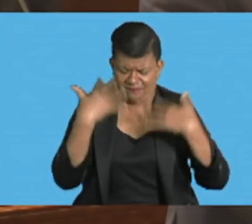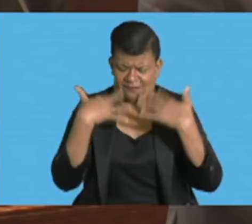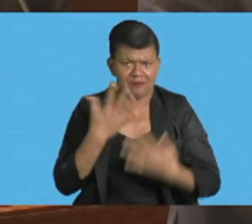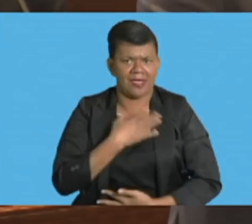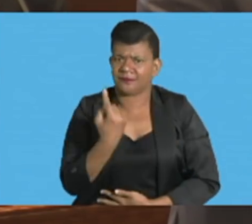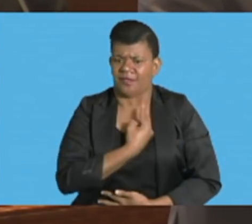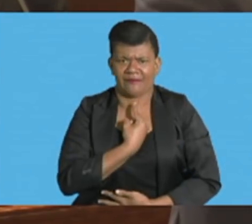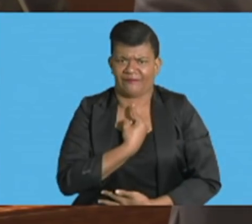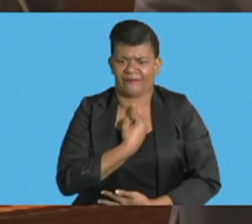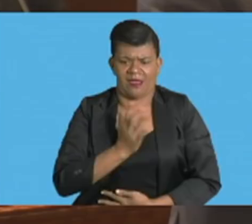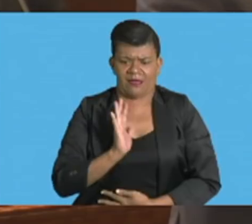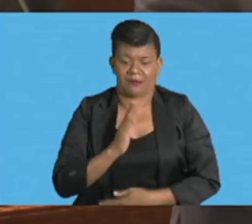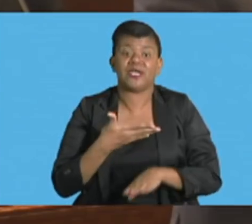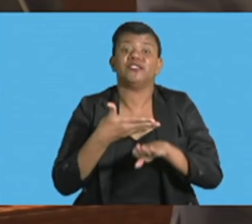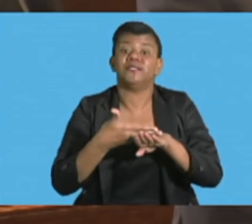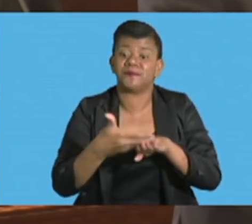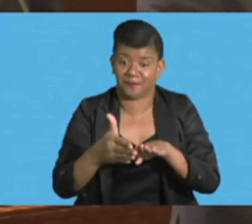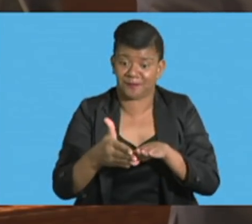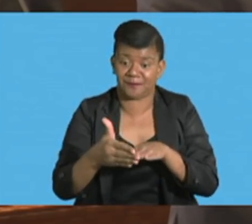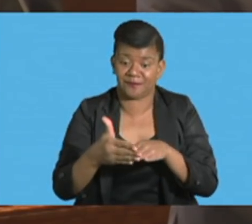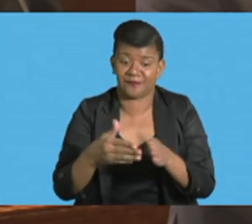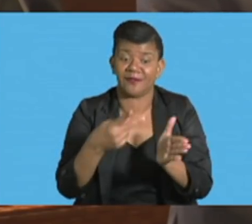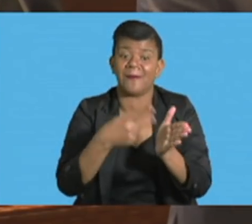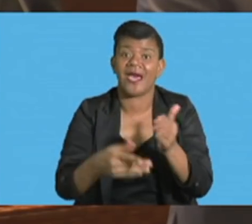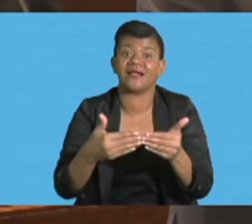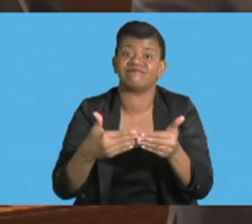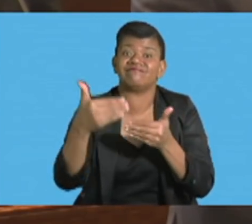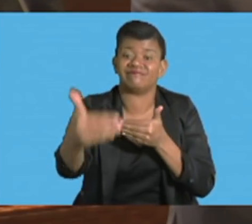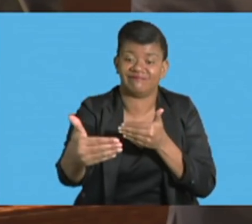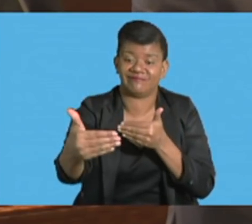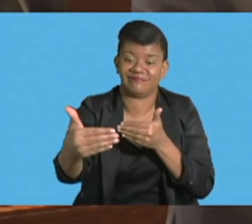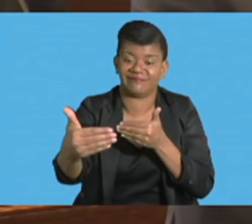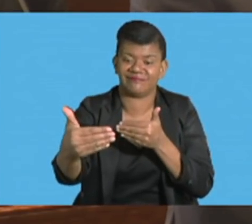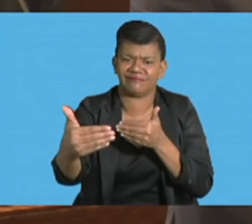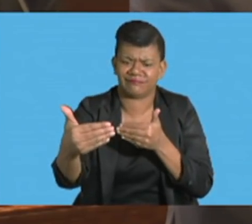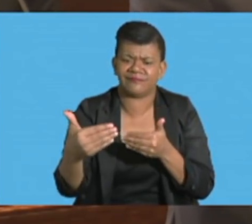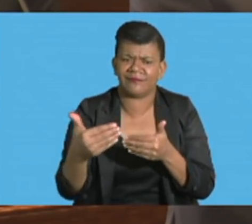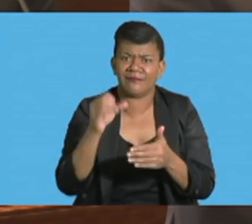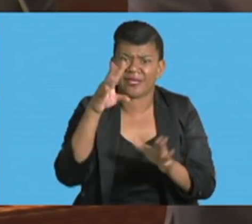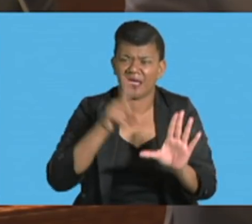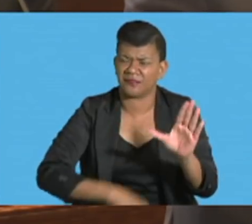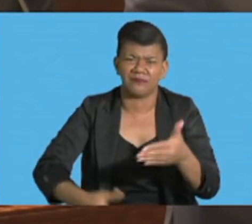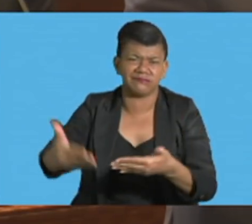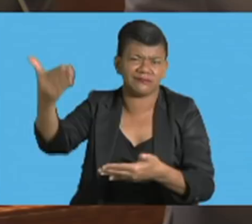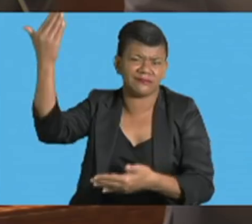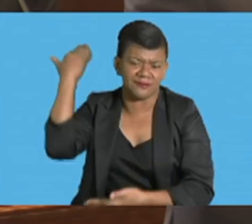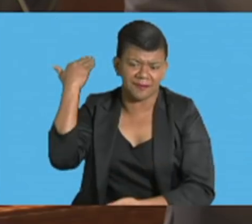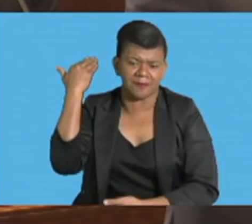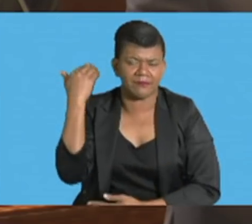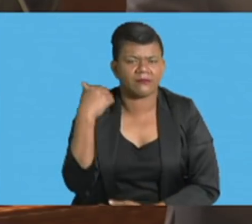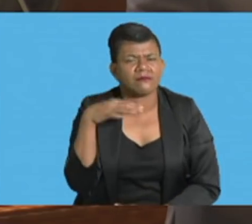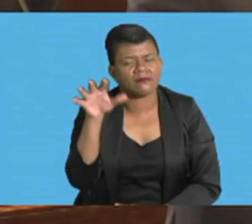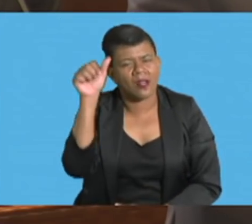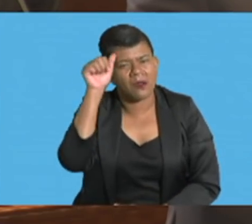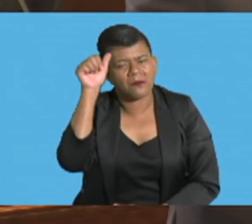phrase represents something very familiar. Over the past decade, we have known when to expand and when to